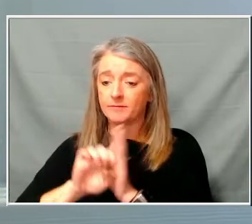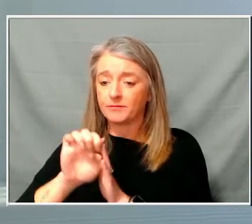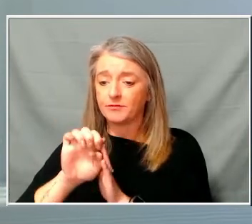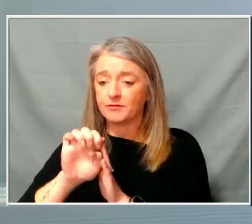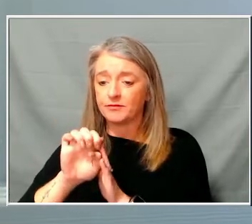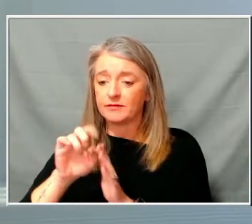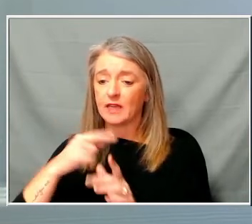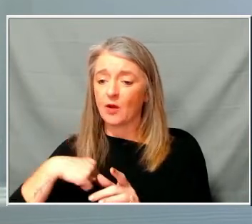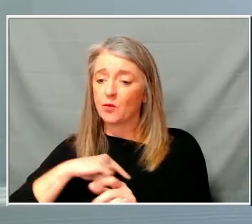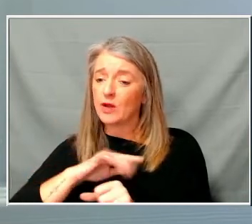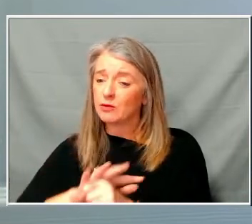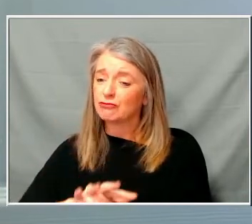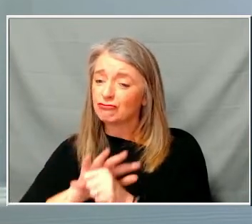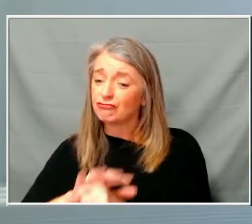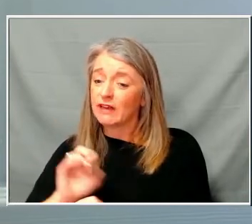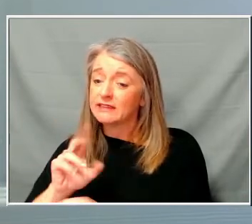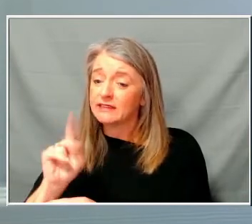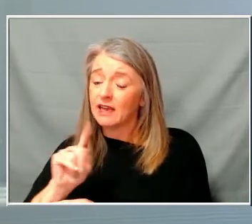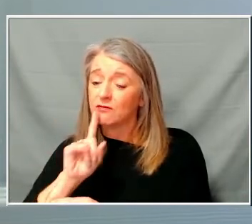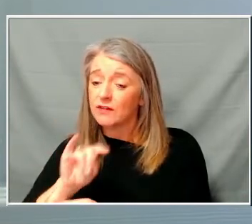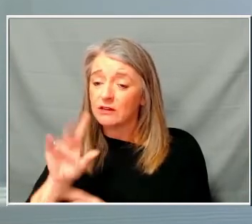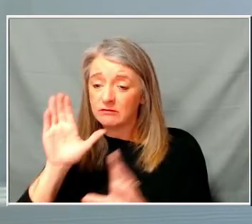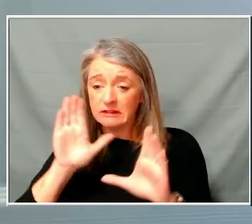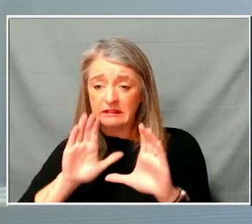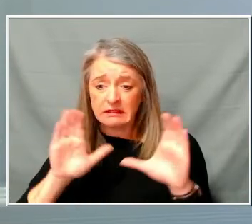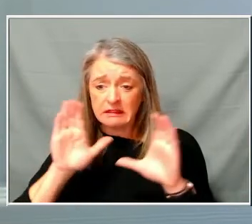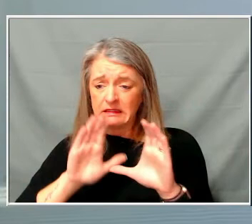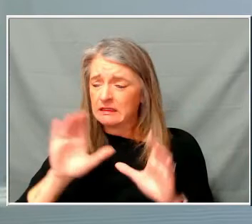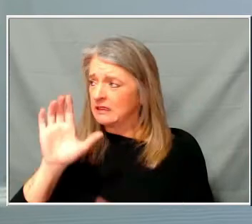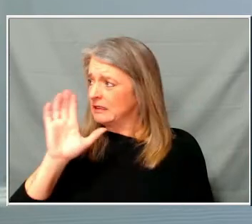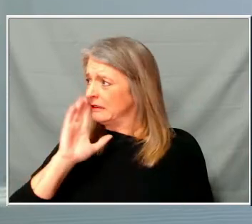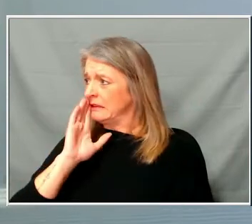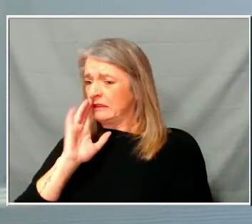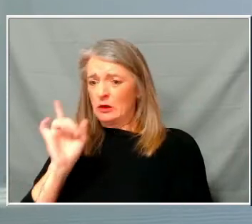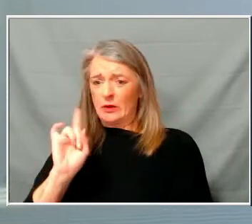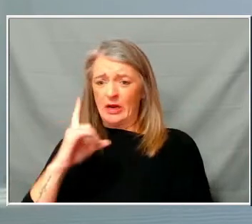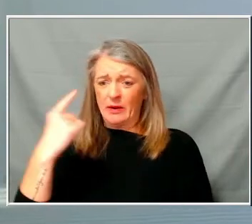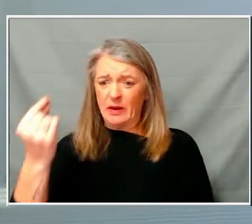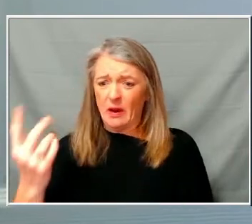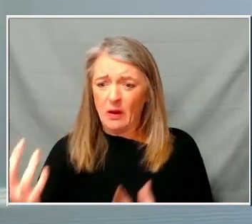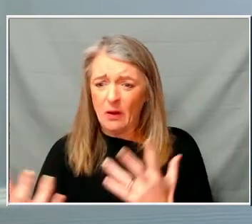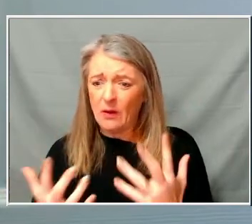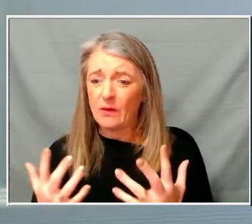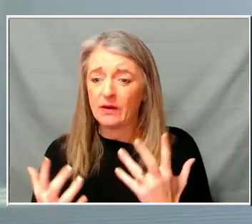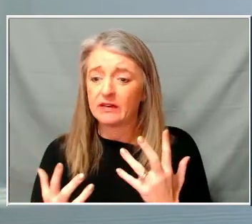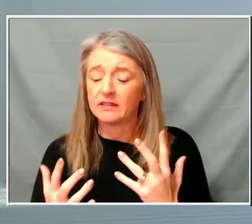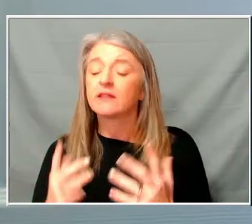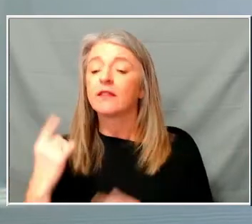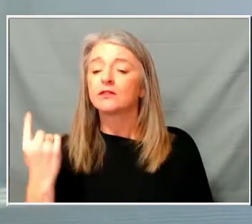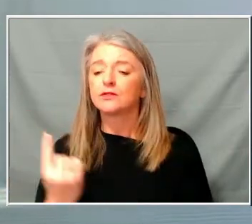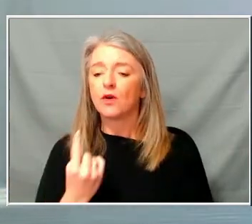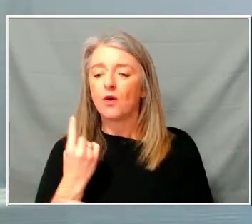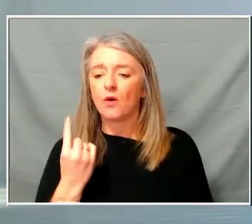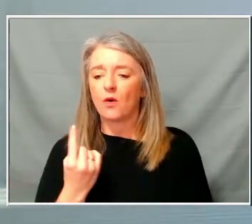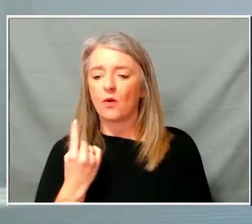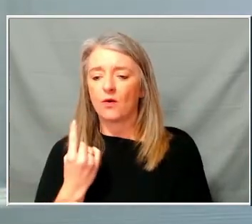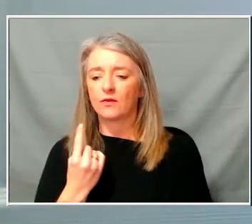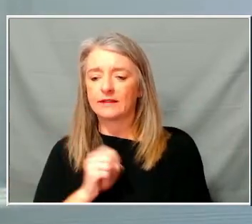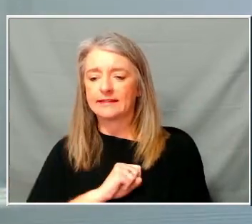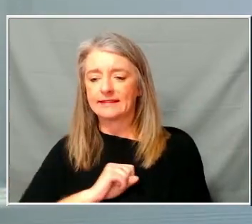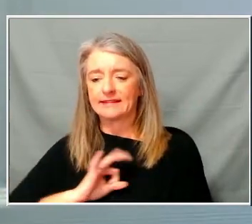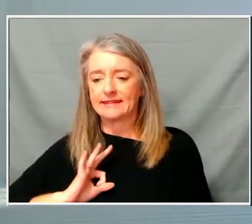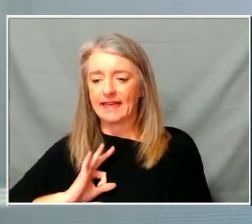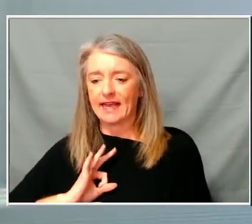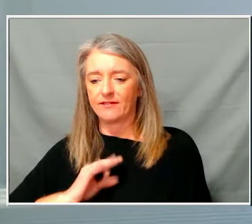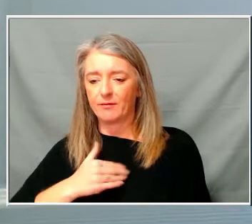were stressed out, obviously, and we're looking around like, whoa, where do we go? There was always a staff